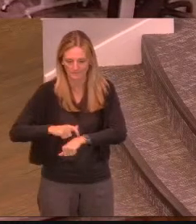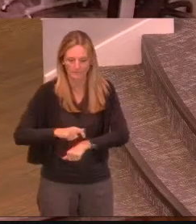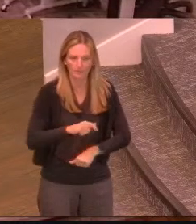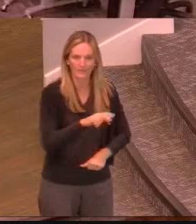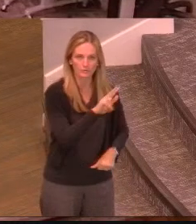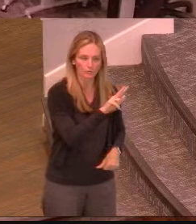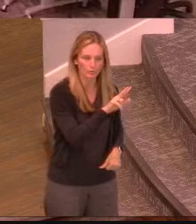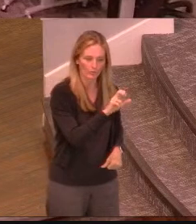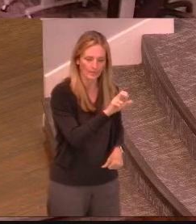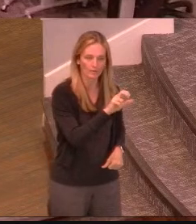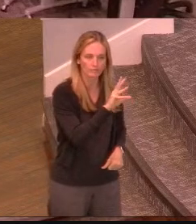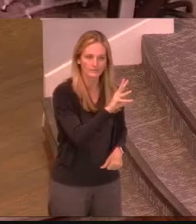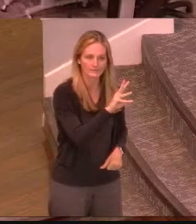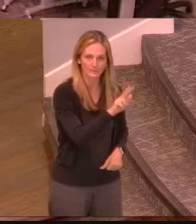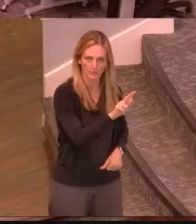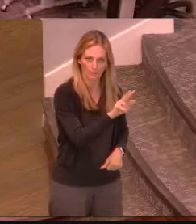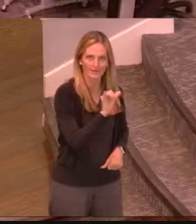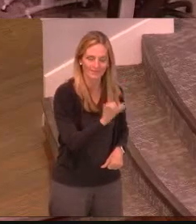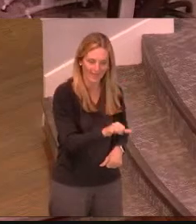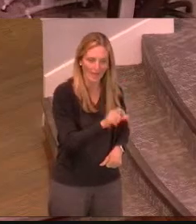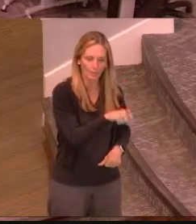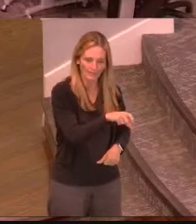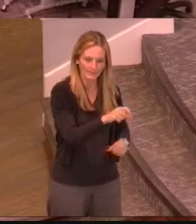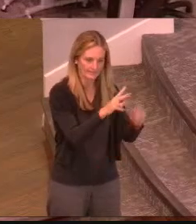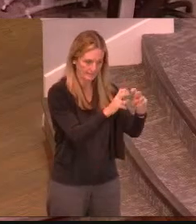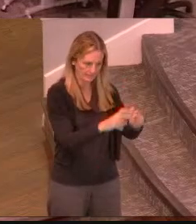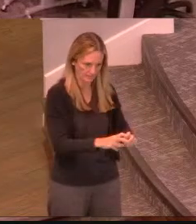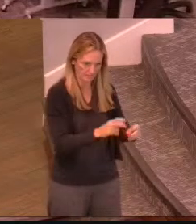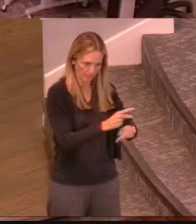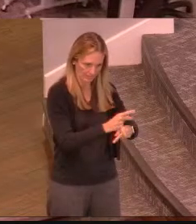of questions that I've had. Thank you. But yes.